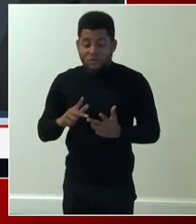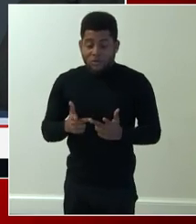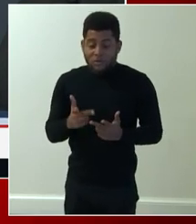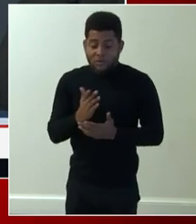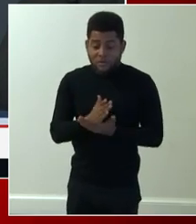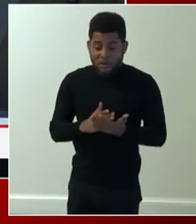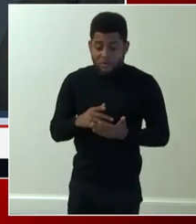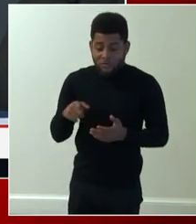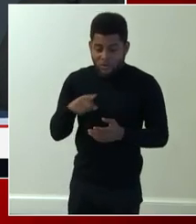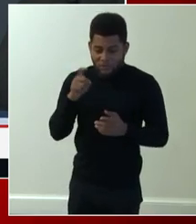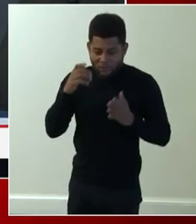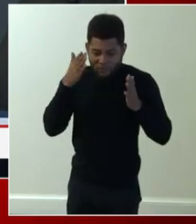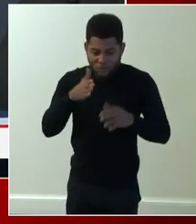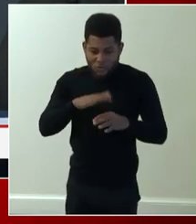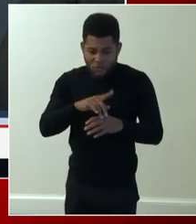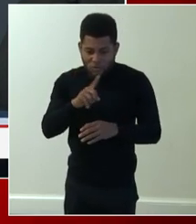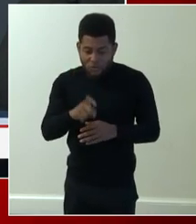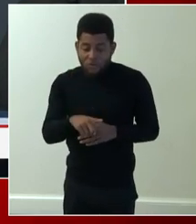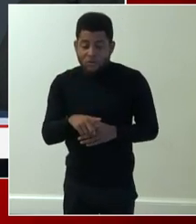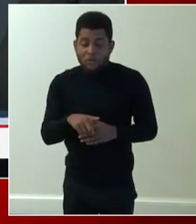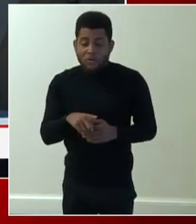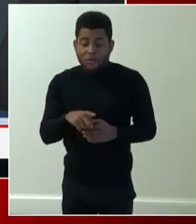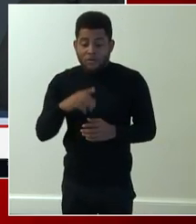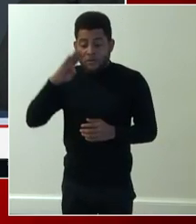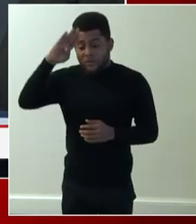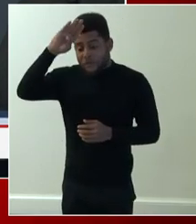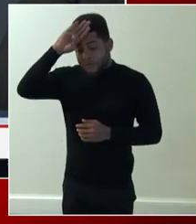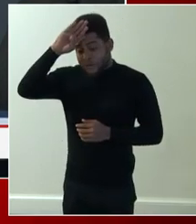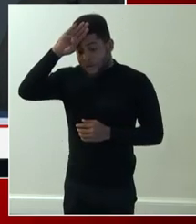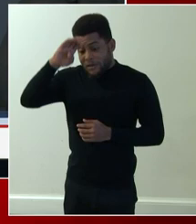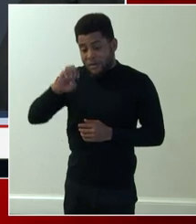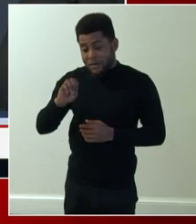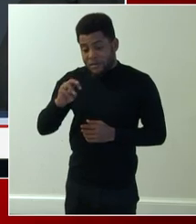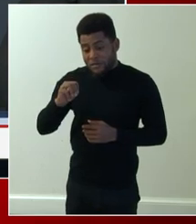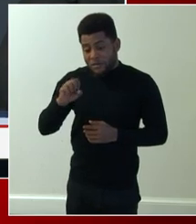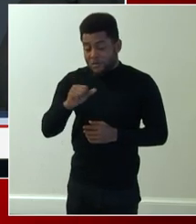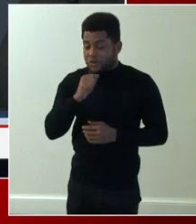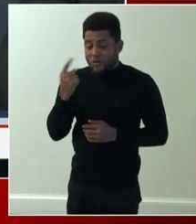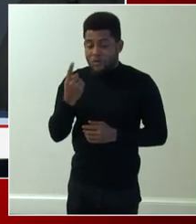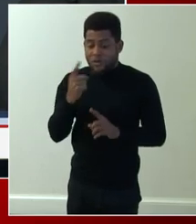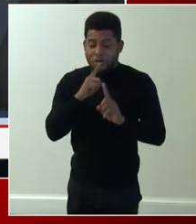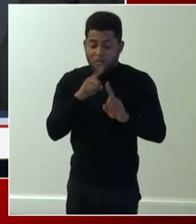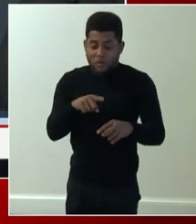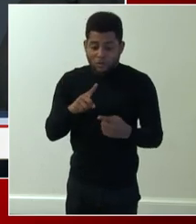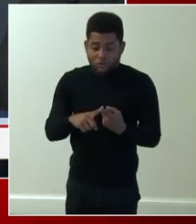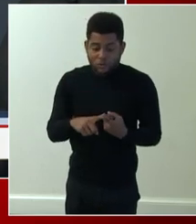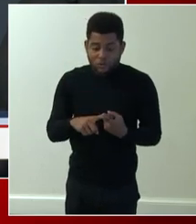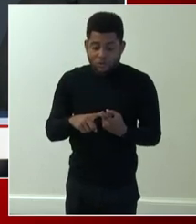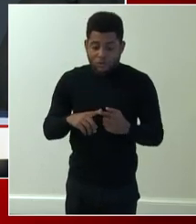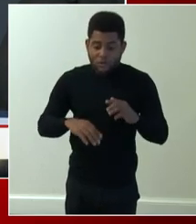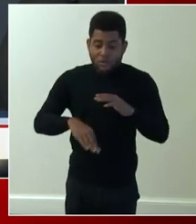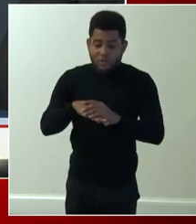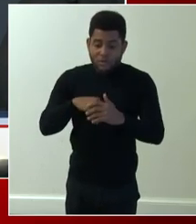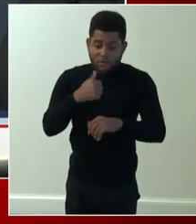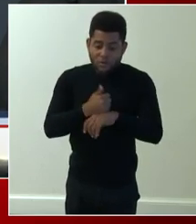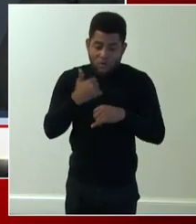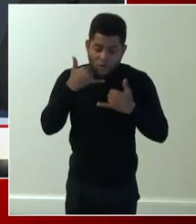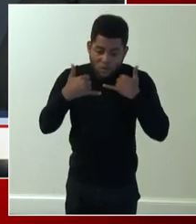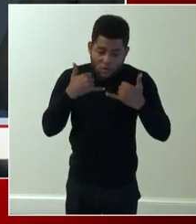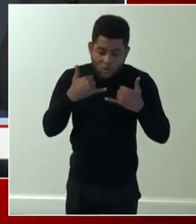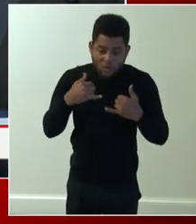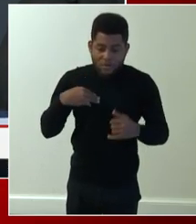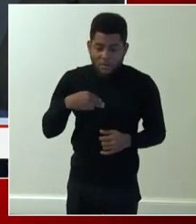in your question is that Fire EMS not only responds to capacity based on calls and members,